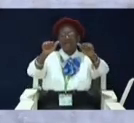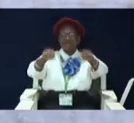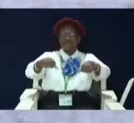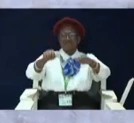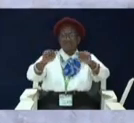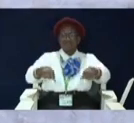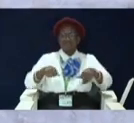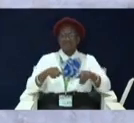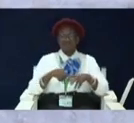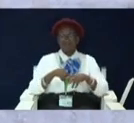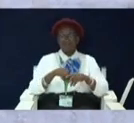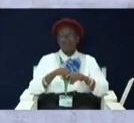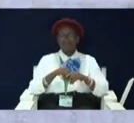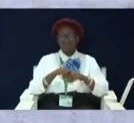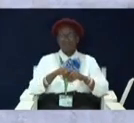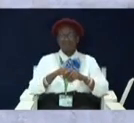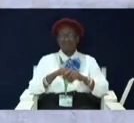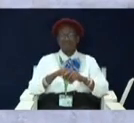not bad.